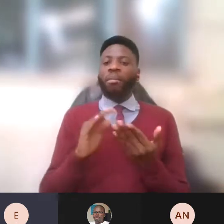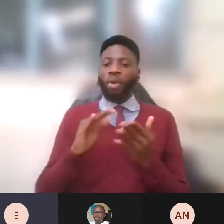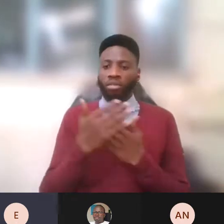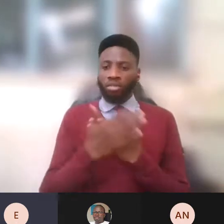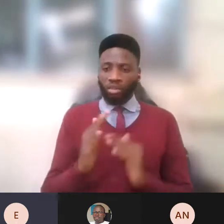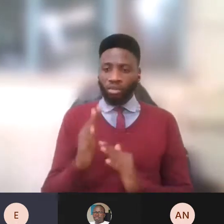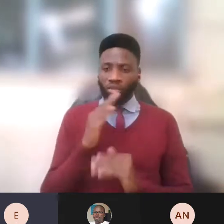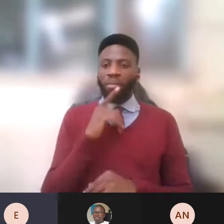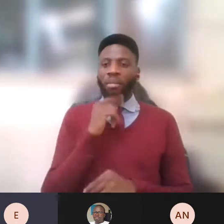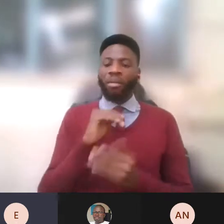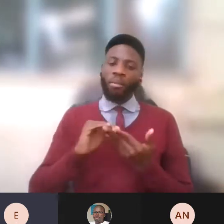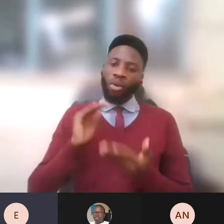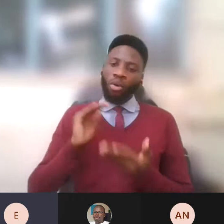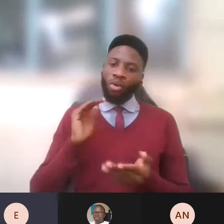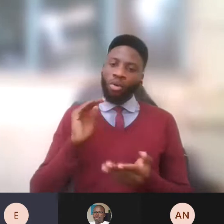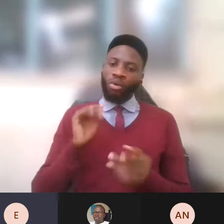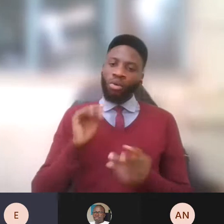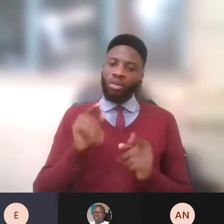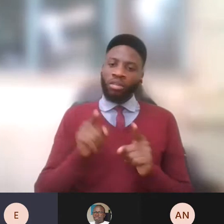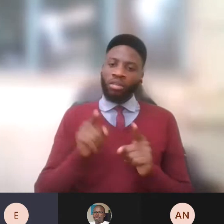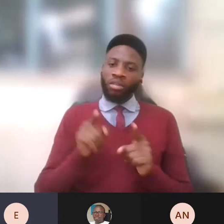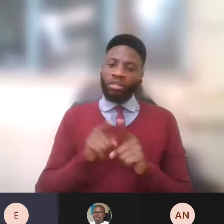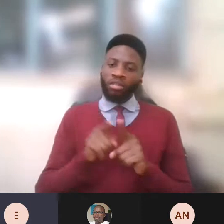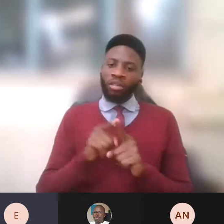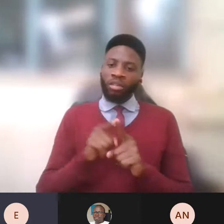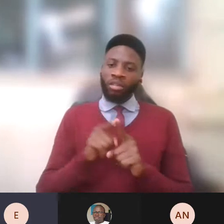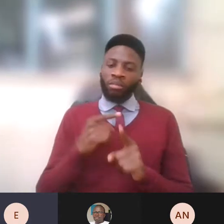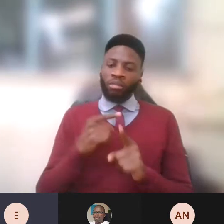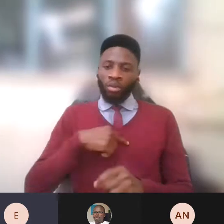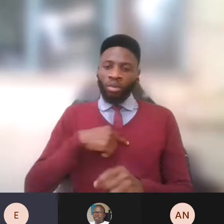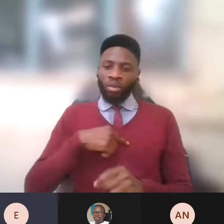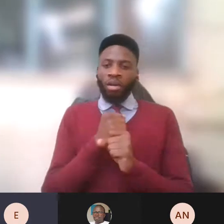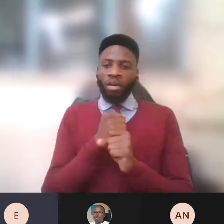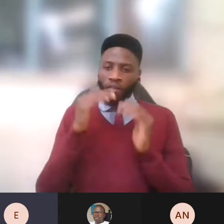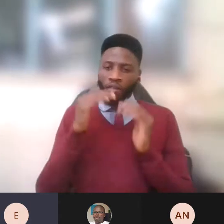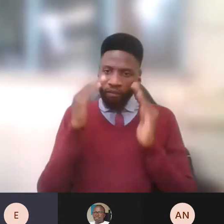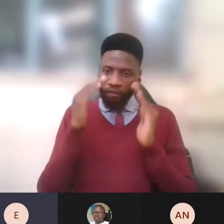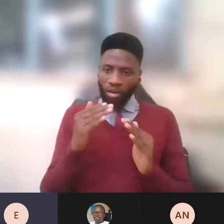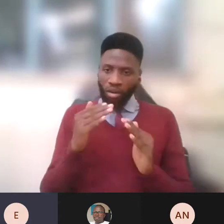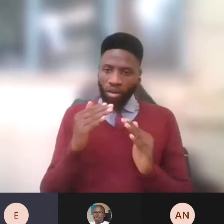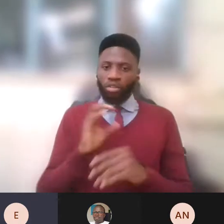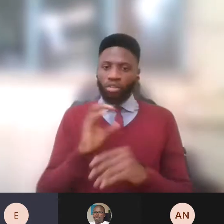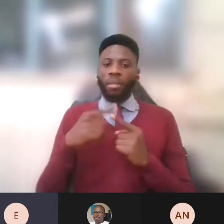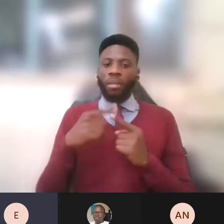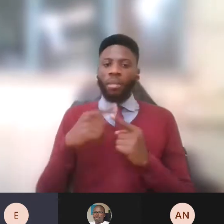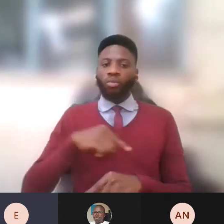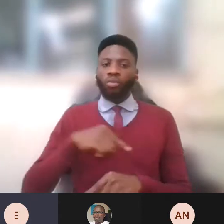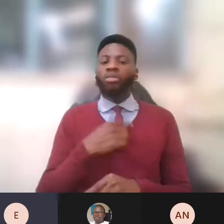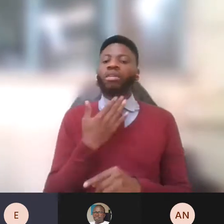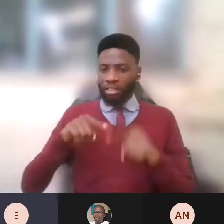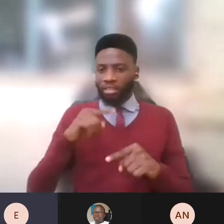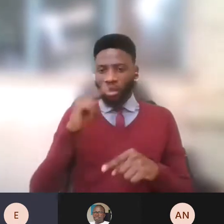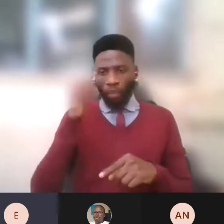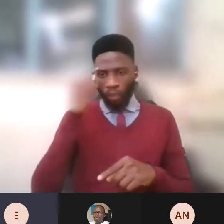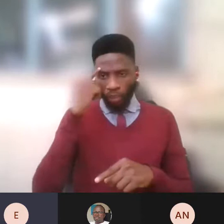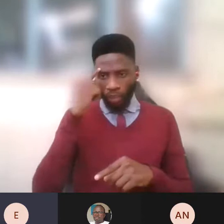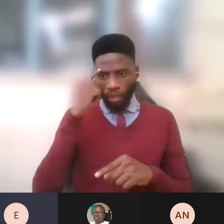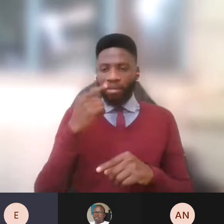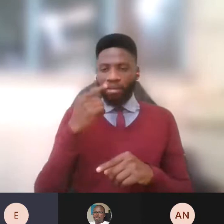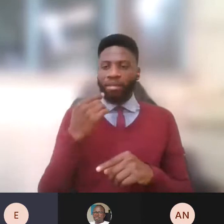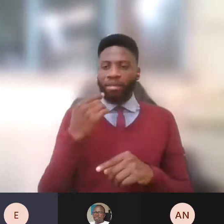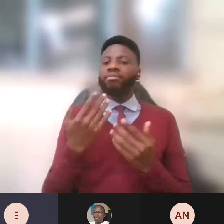growing problem in society. We know the cost of cybersecurity is growing significantly. And we all, those of us that work in cybersecurity and data and privacy and resilience,